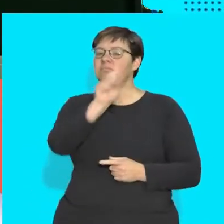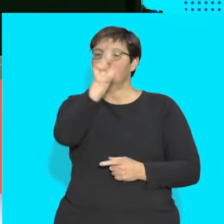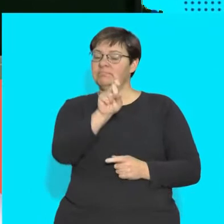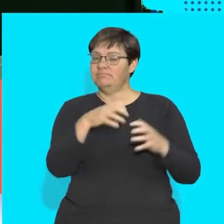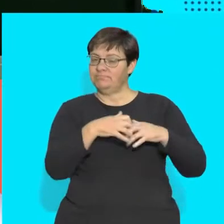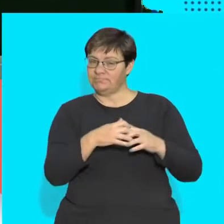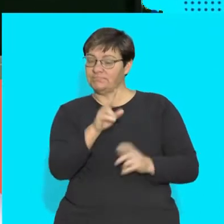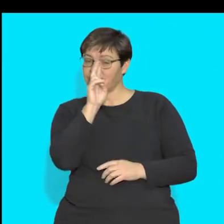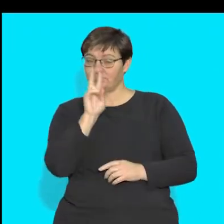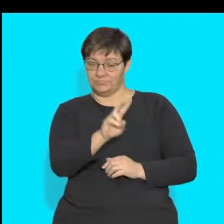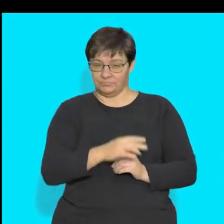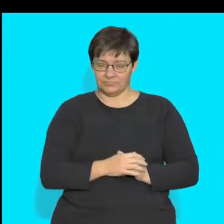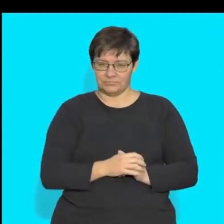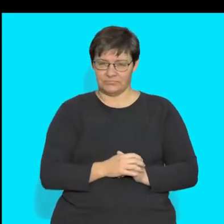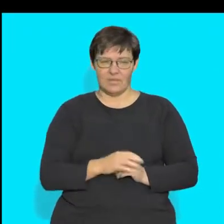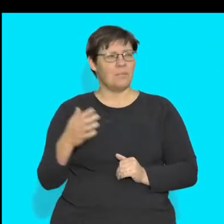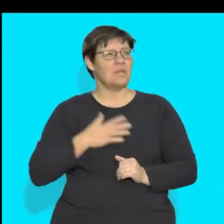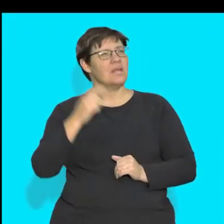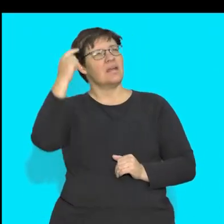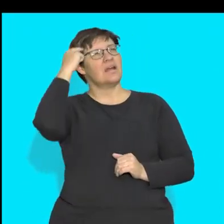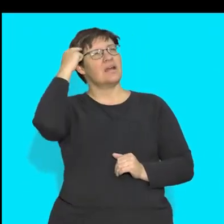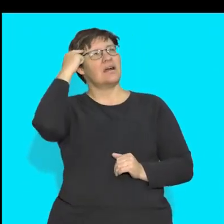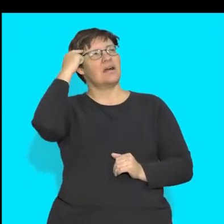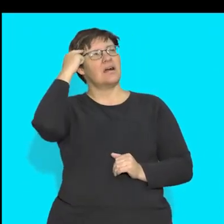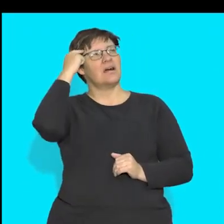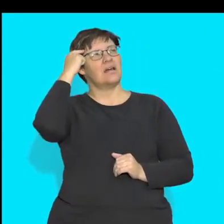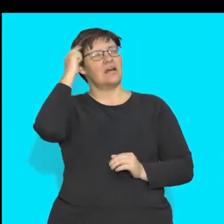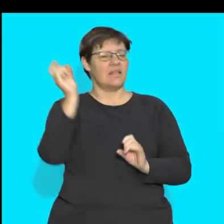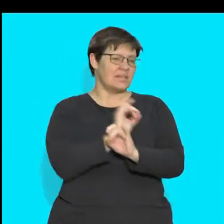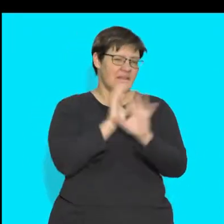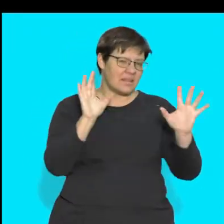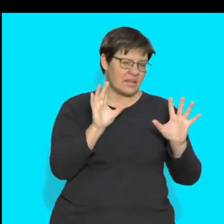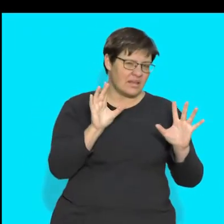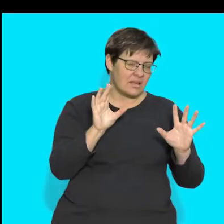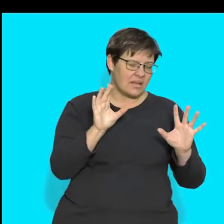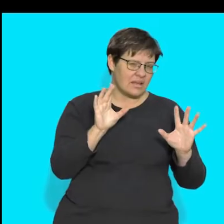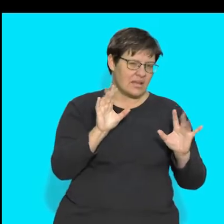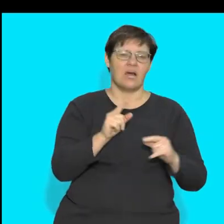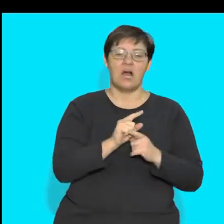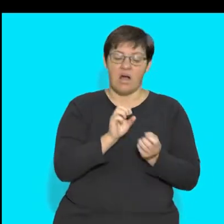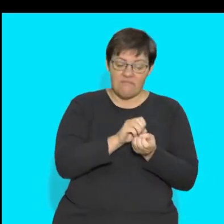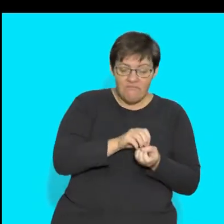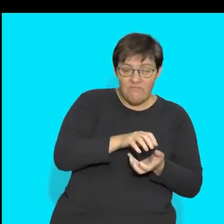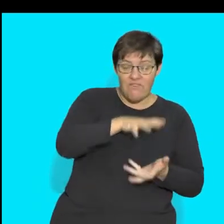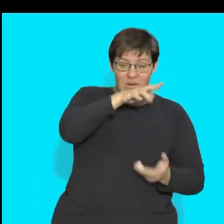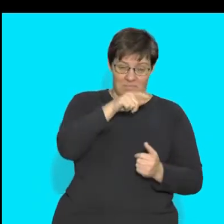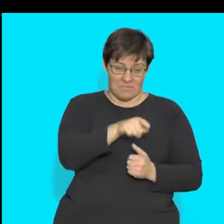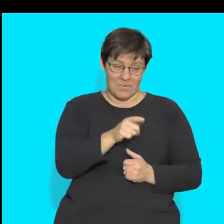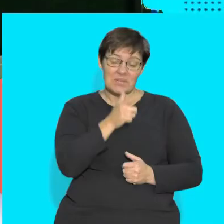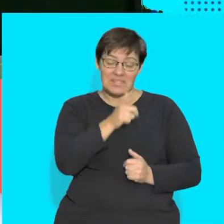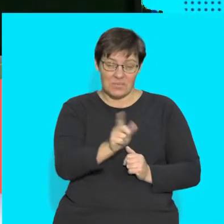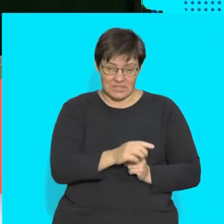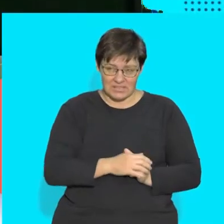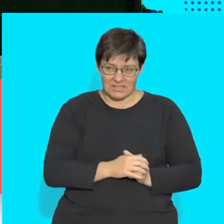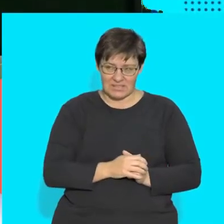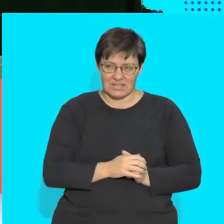board. If you have a look here, I wonder if your mind can actually take in the volume of